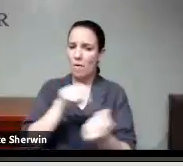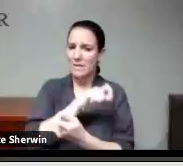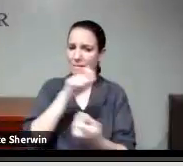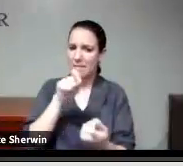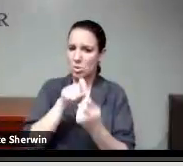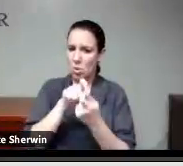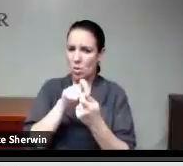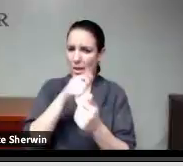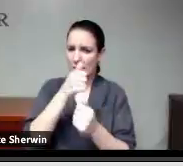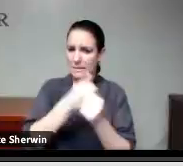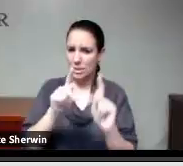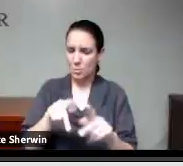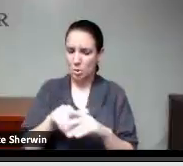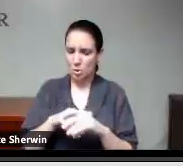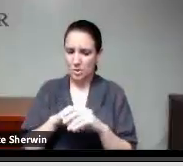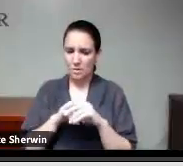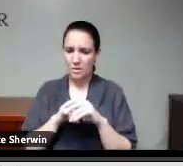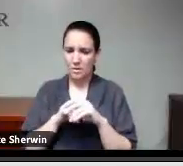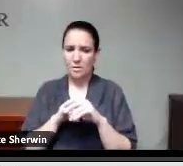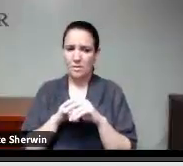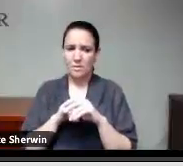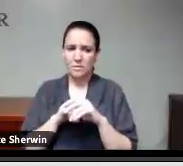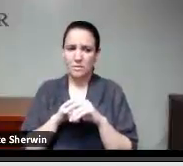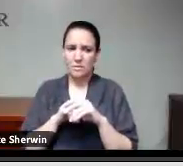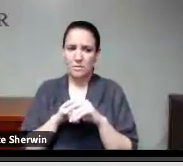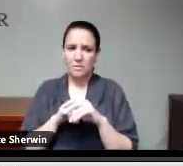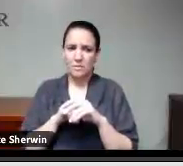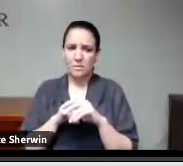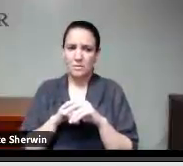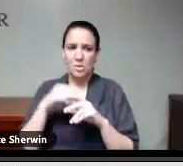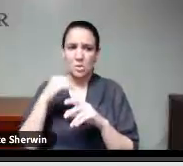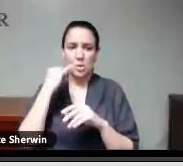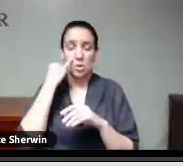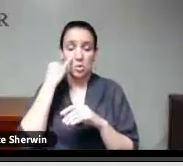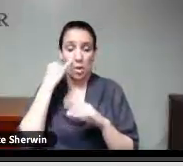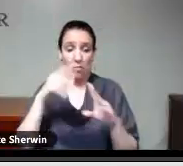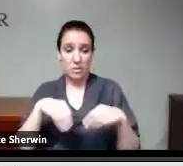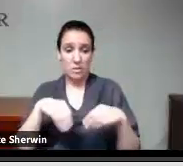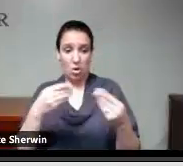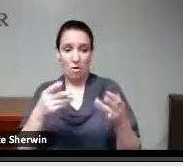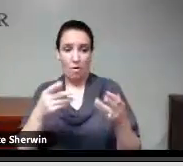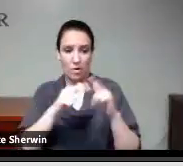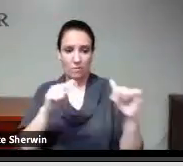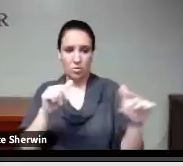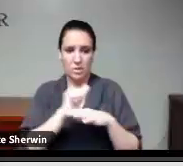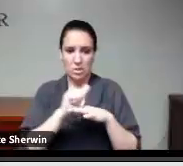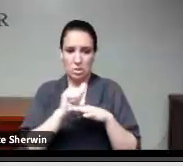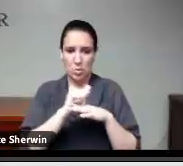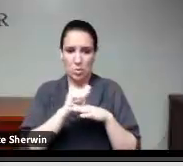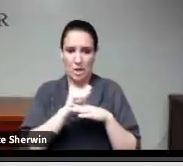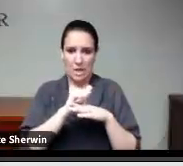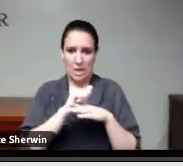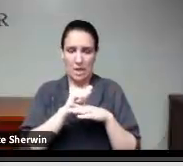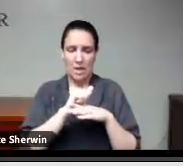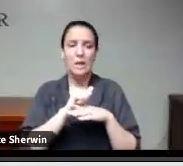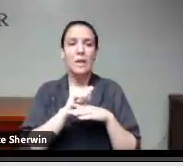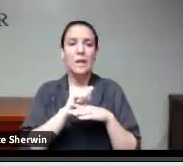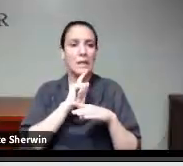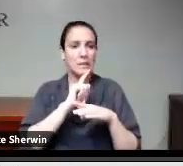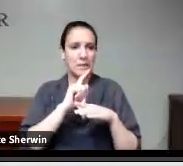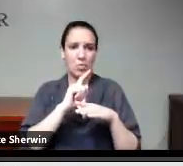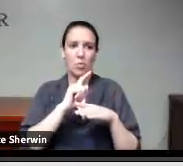going to start designing and then offering diversity training experiences that lead us to level